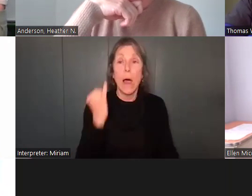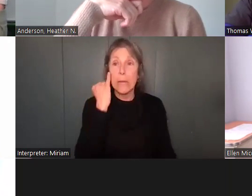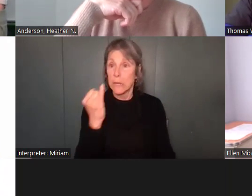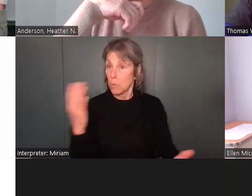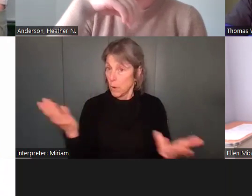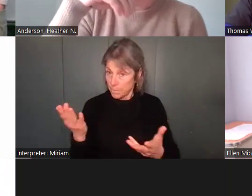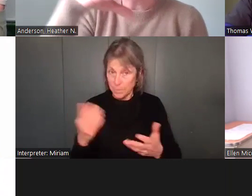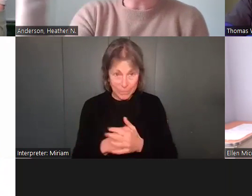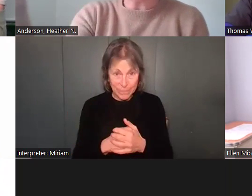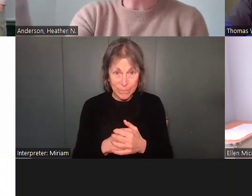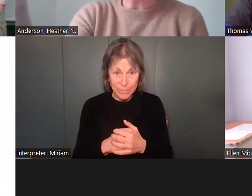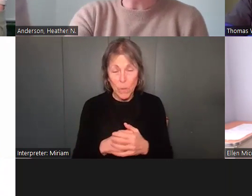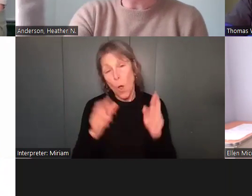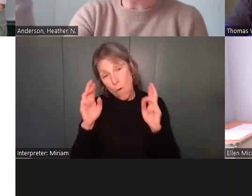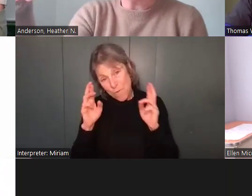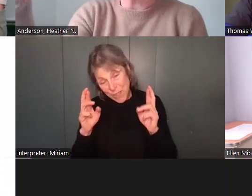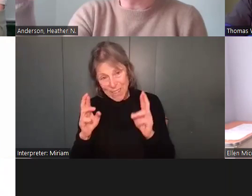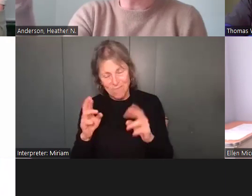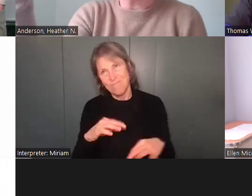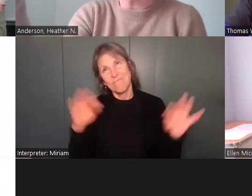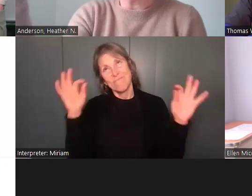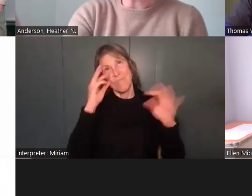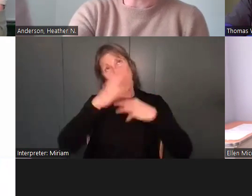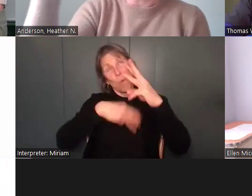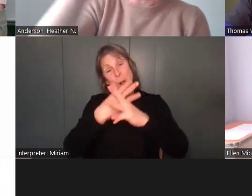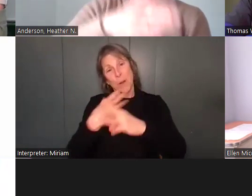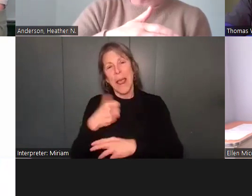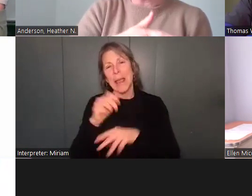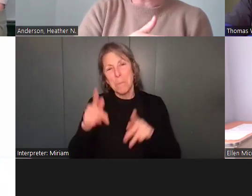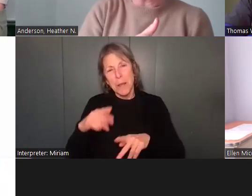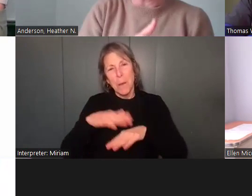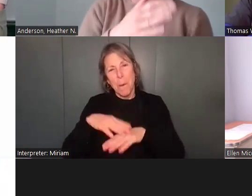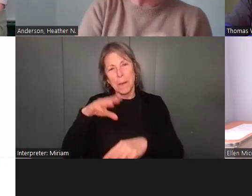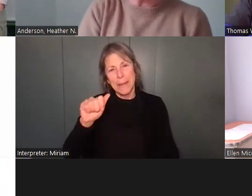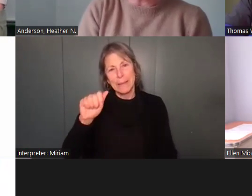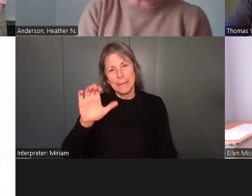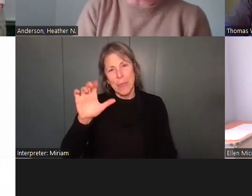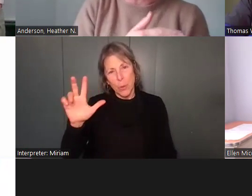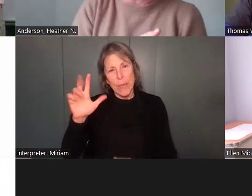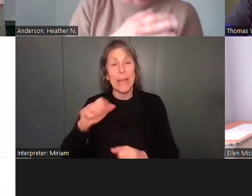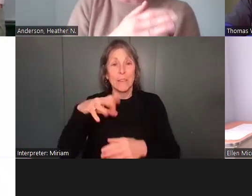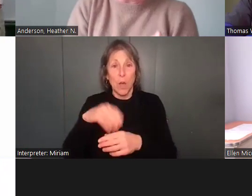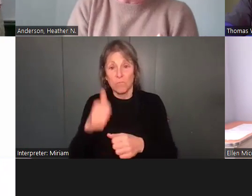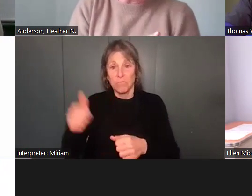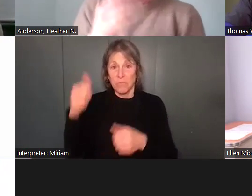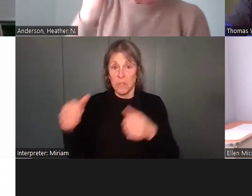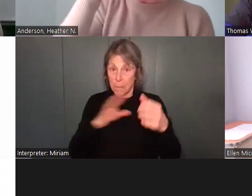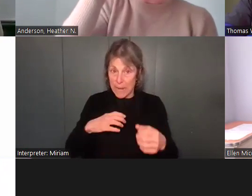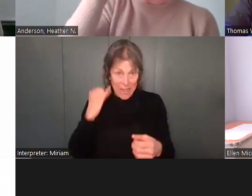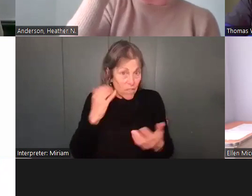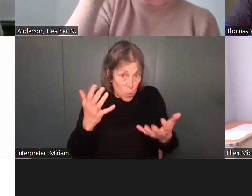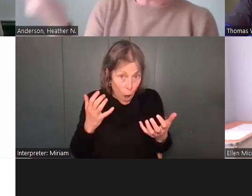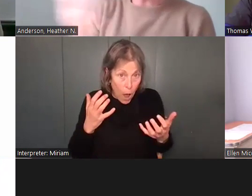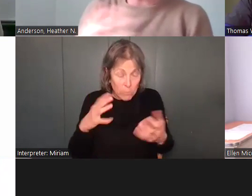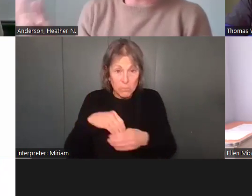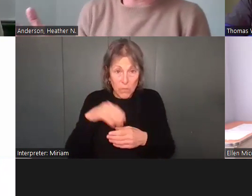that hopefully, ideally, anyone on AC3 can participate in the steering committee if they would like, and